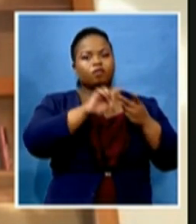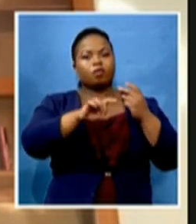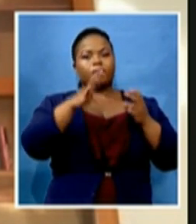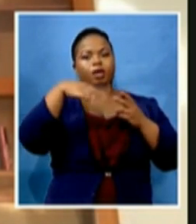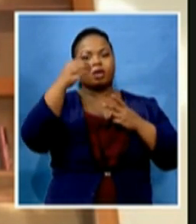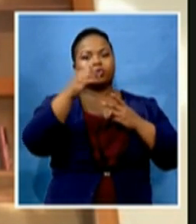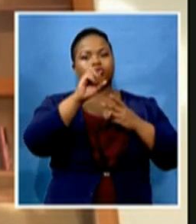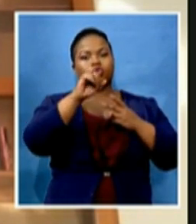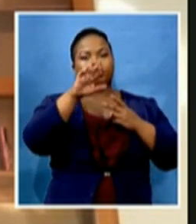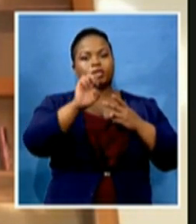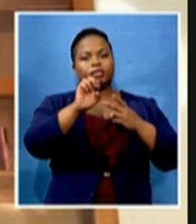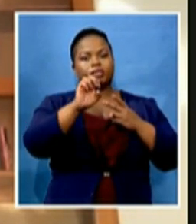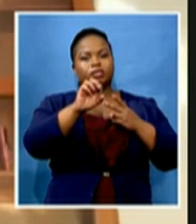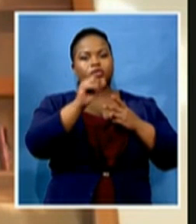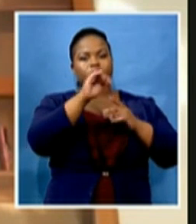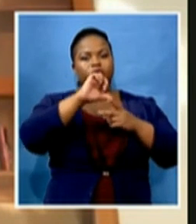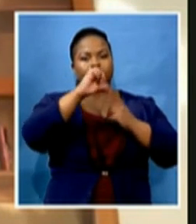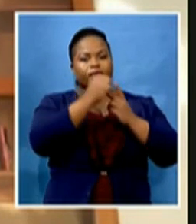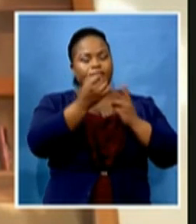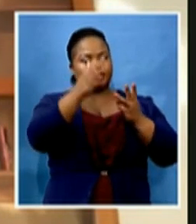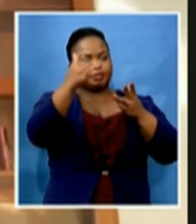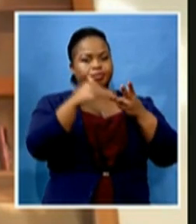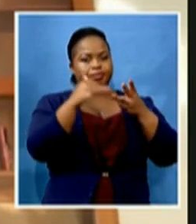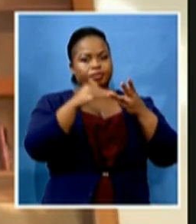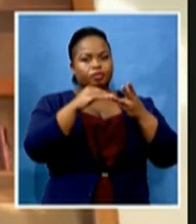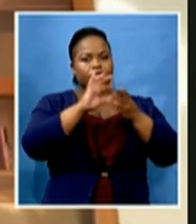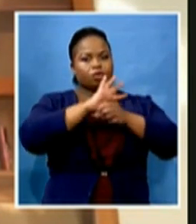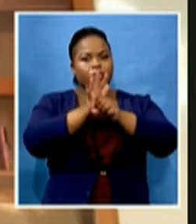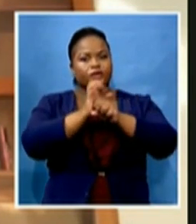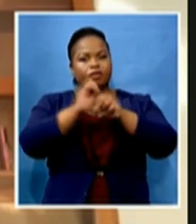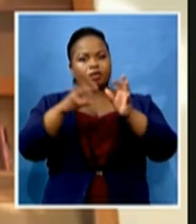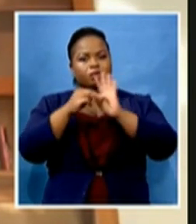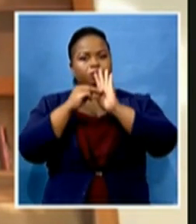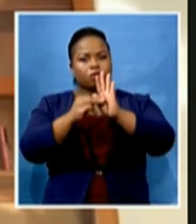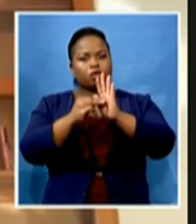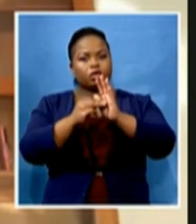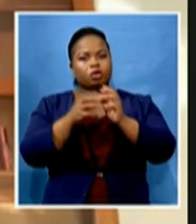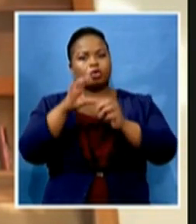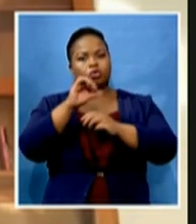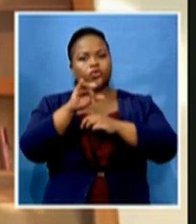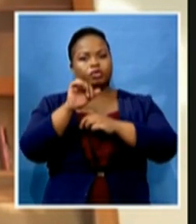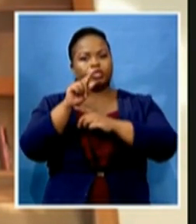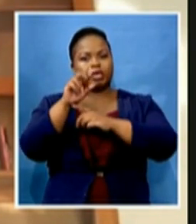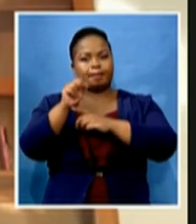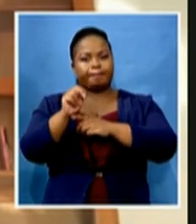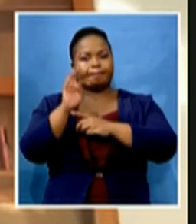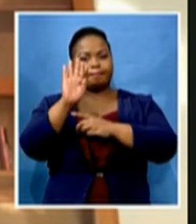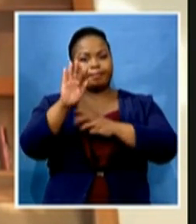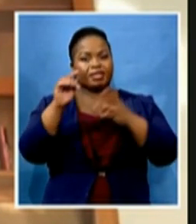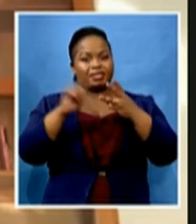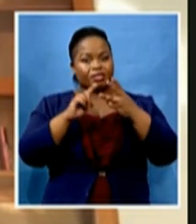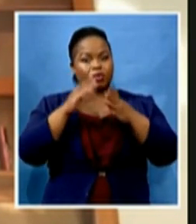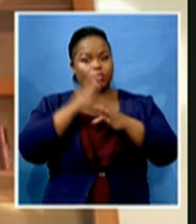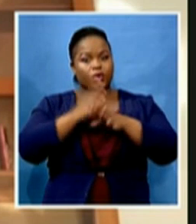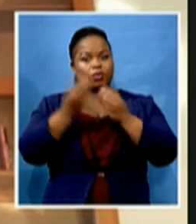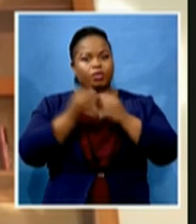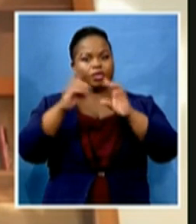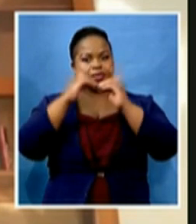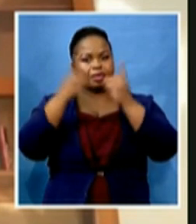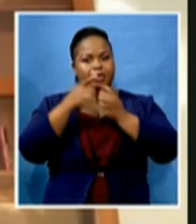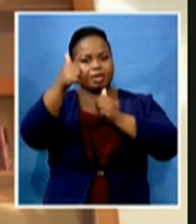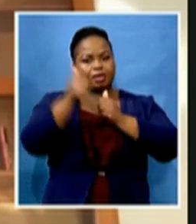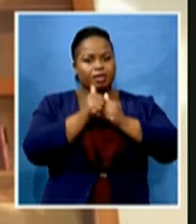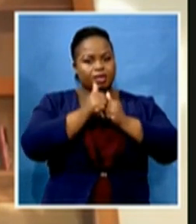is the COVID-19 Modeling Consortium. That's the one that was working with the department. That's got NICD,